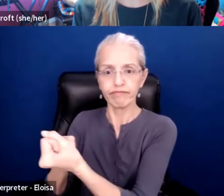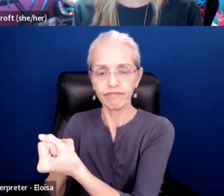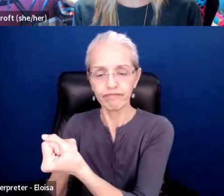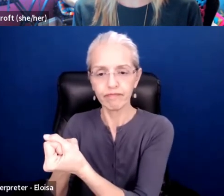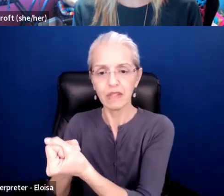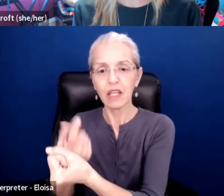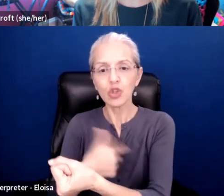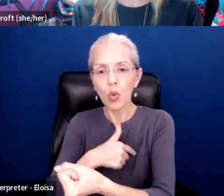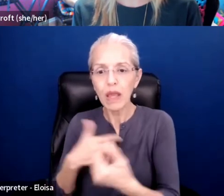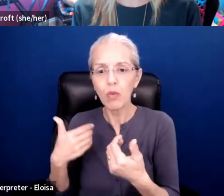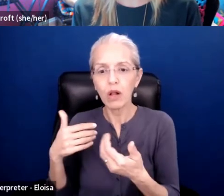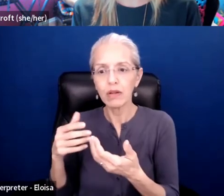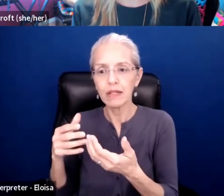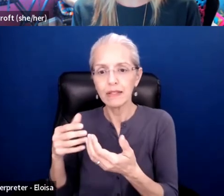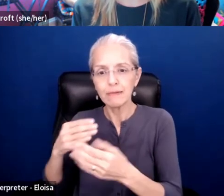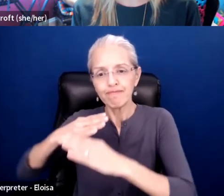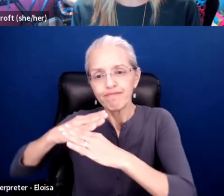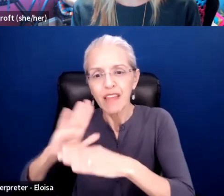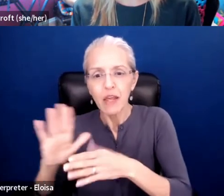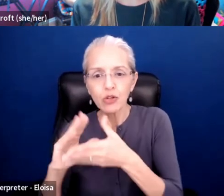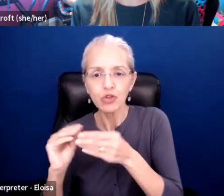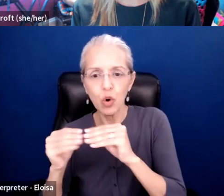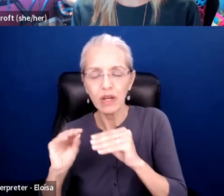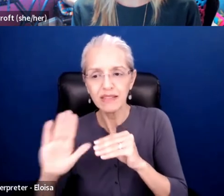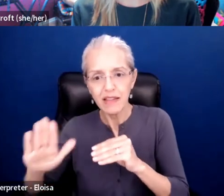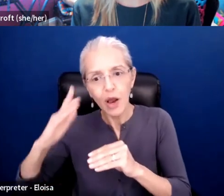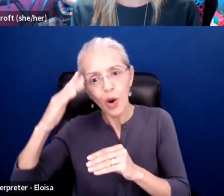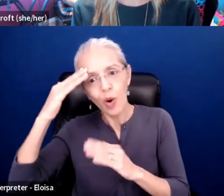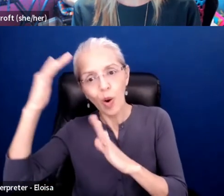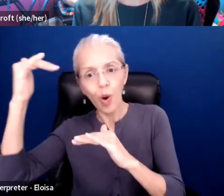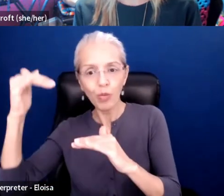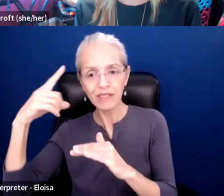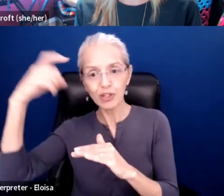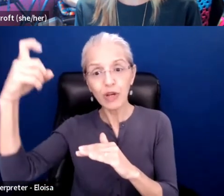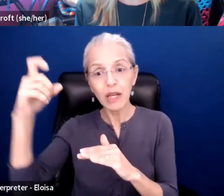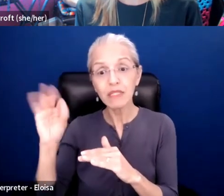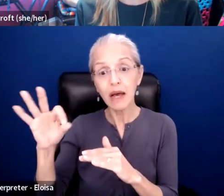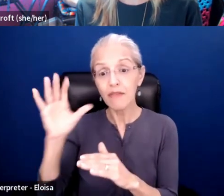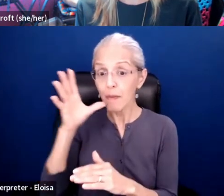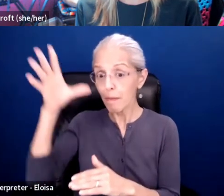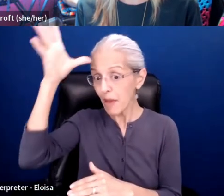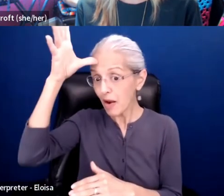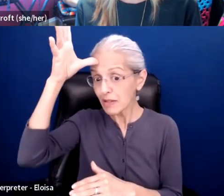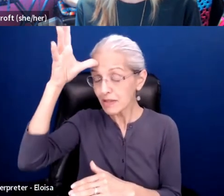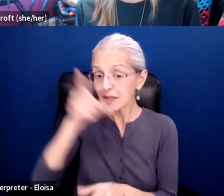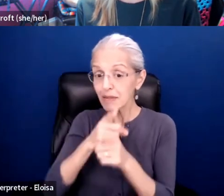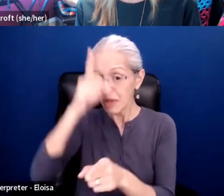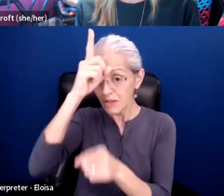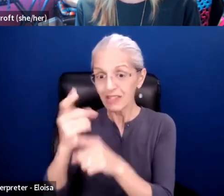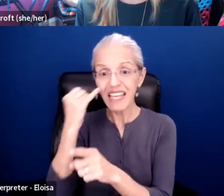carry the hopes and dreams of the parents and the siblings when they're not there